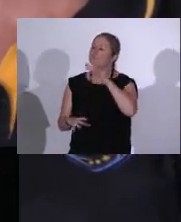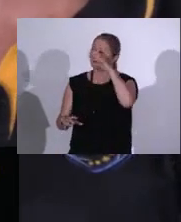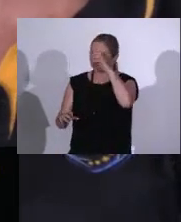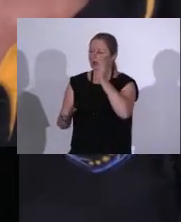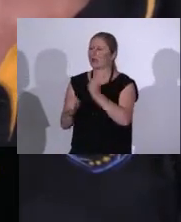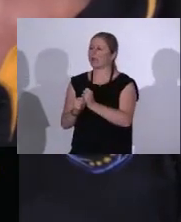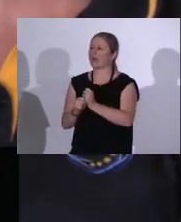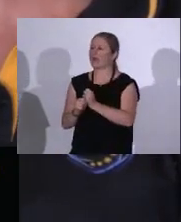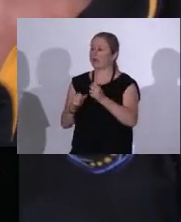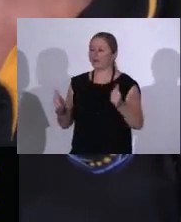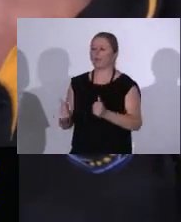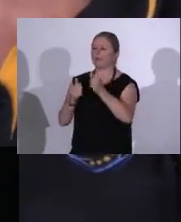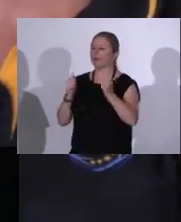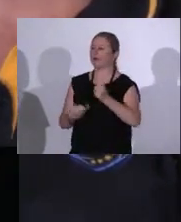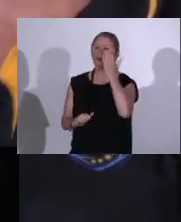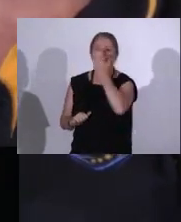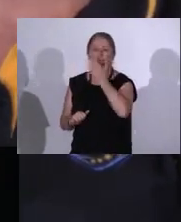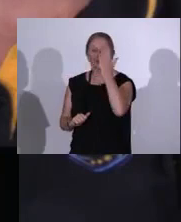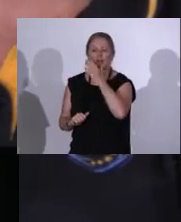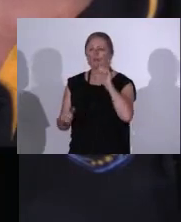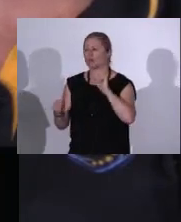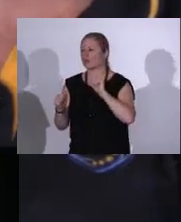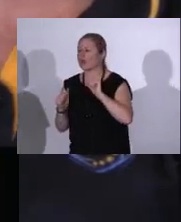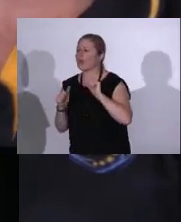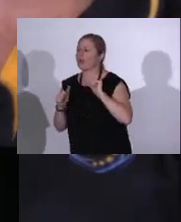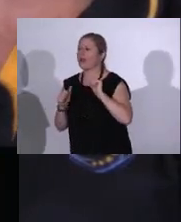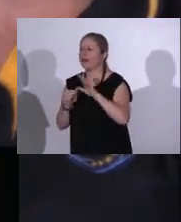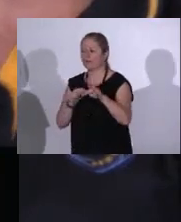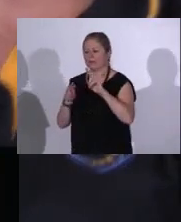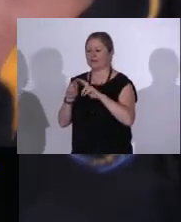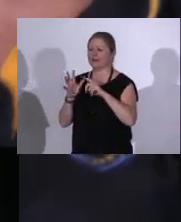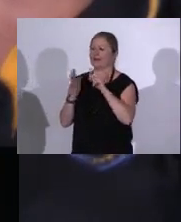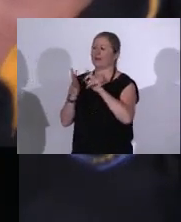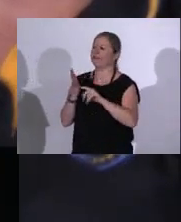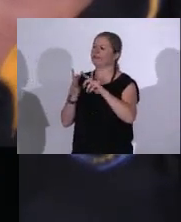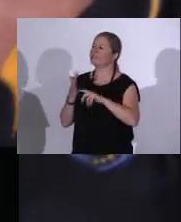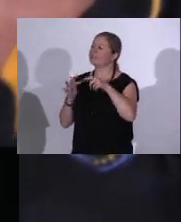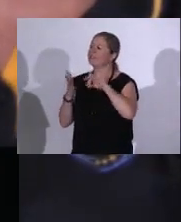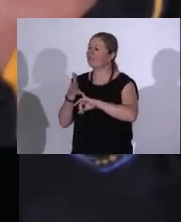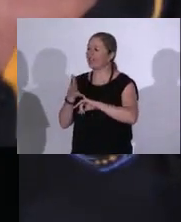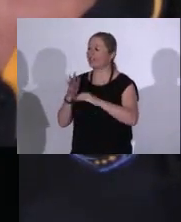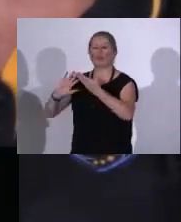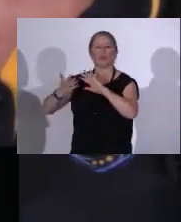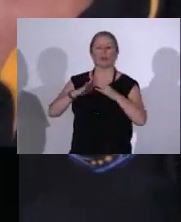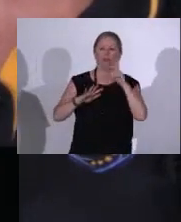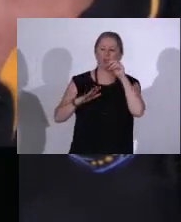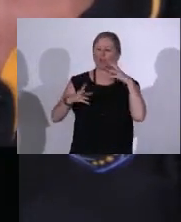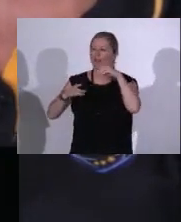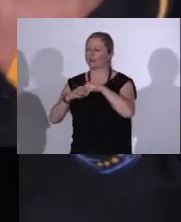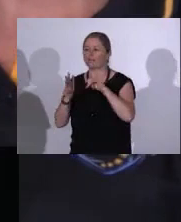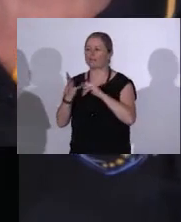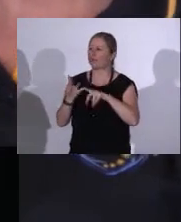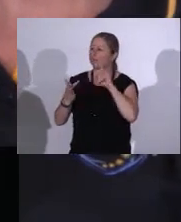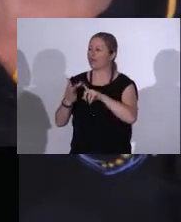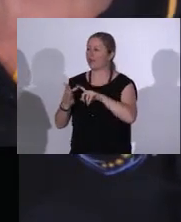of schools out there who had amazing facilities that should be used by the community as well for the greater good. So we